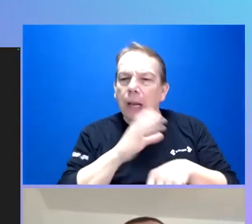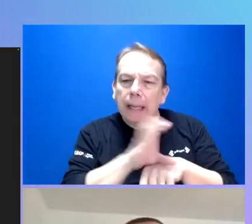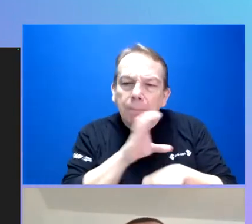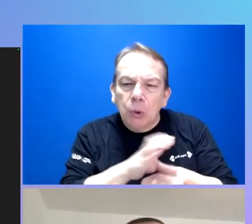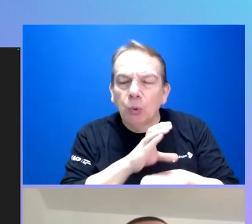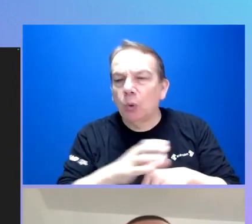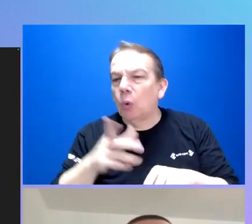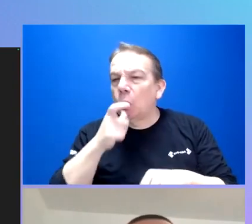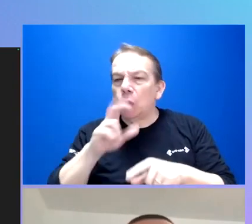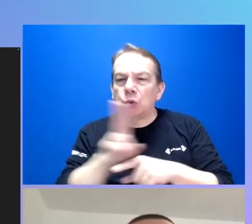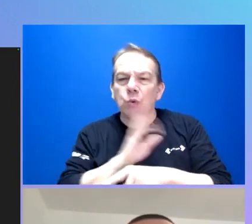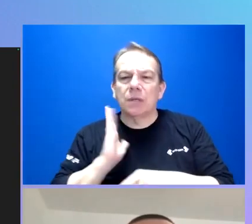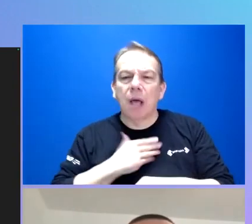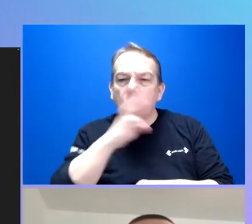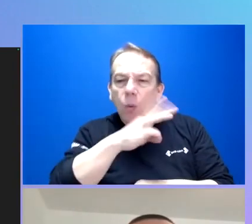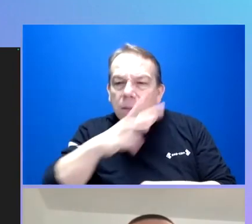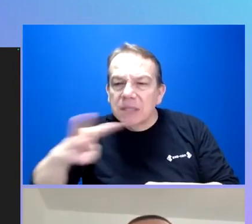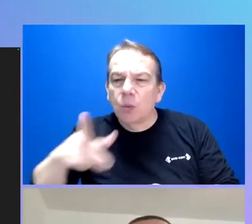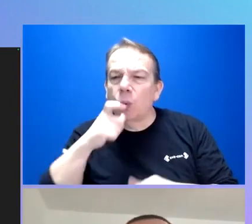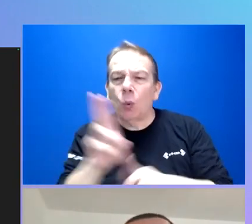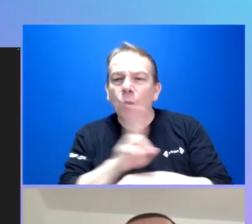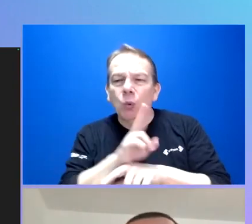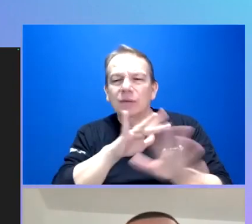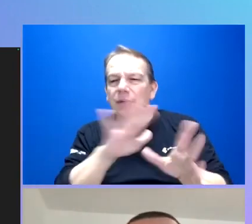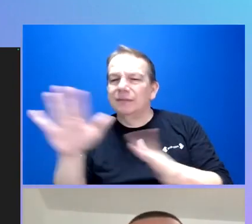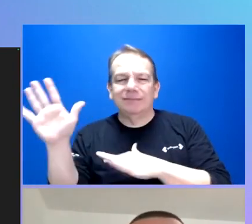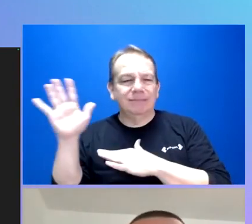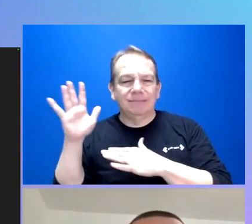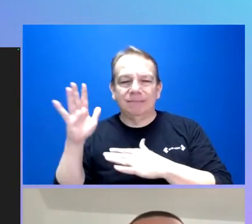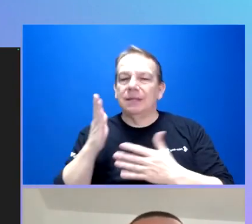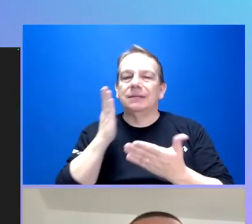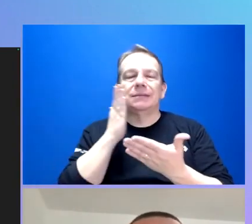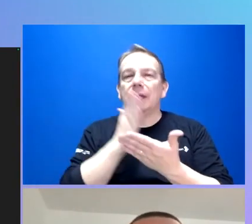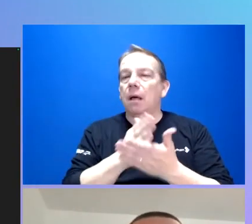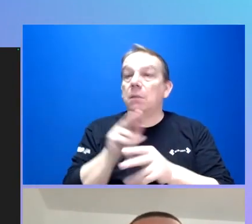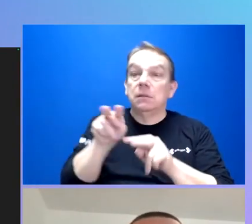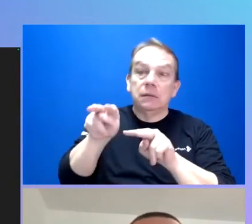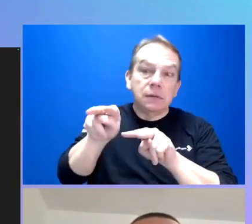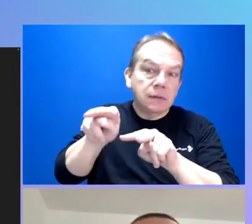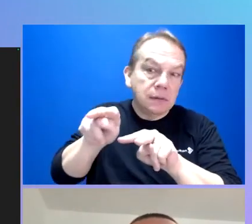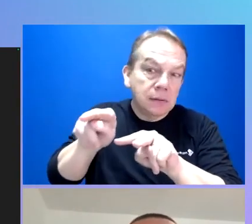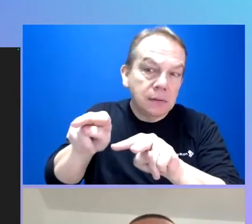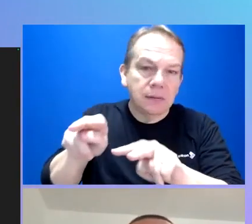these things. So you can stop creeping on them.